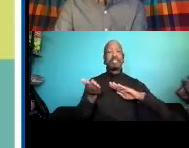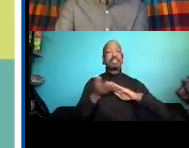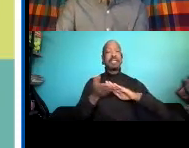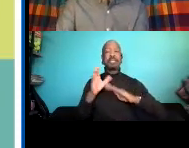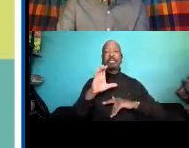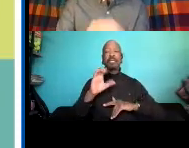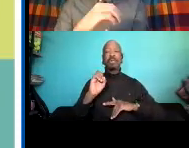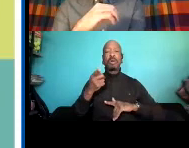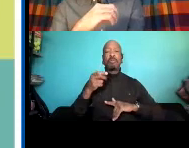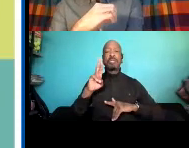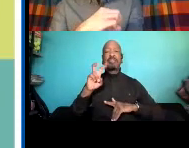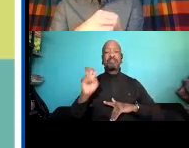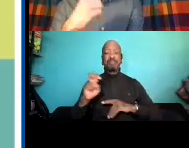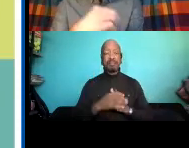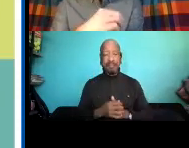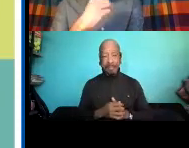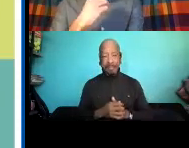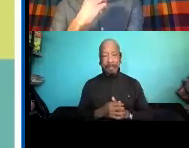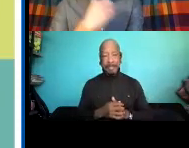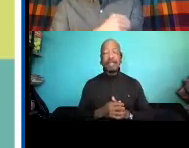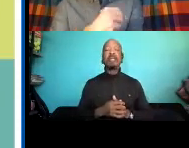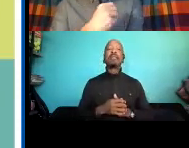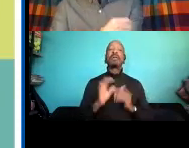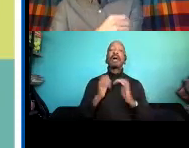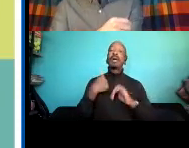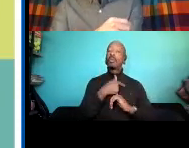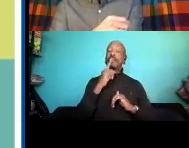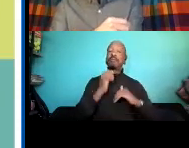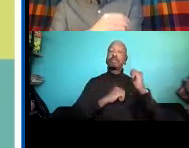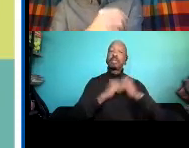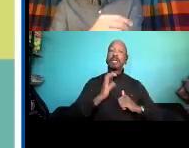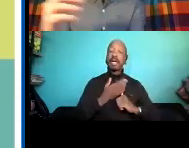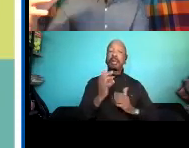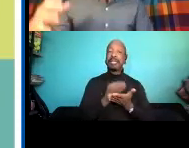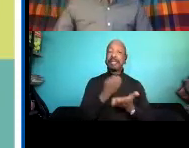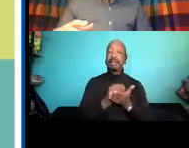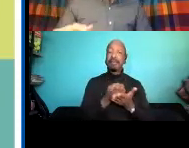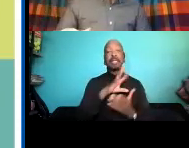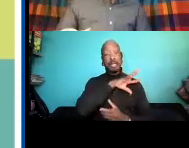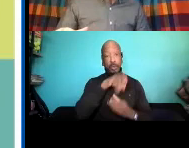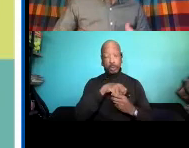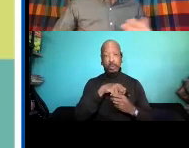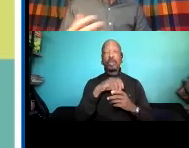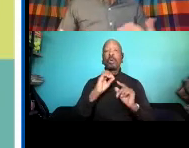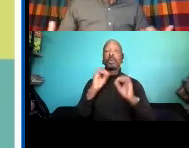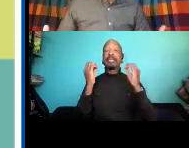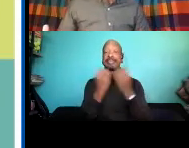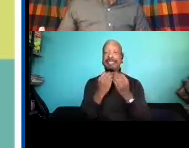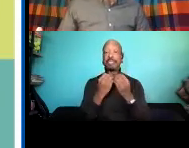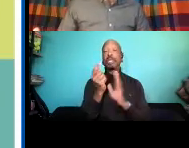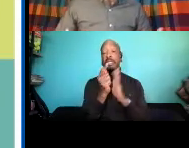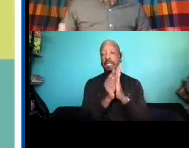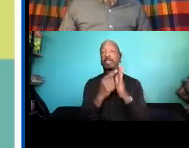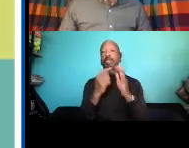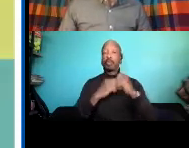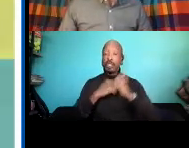based in solidarity. And so the way that we have structured our economy, and that includes at the organizational level of how legal structures